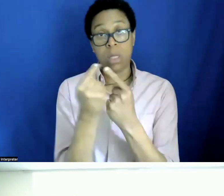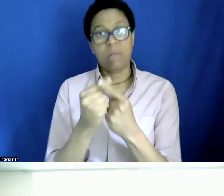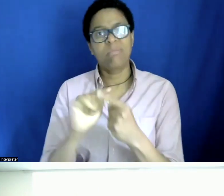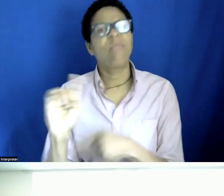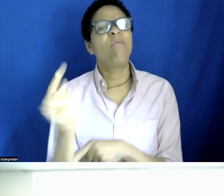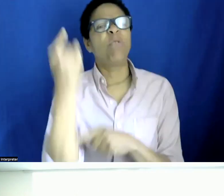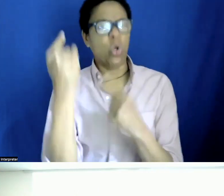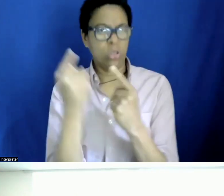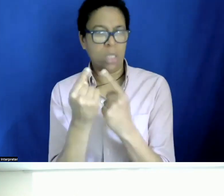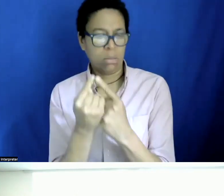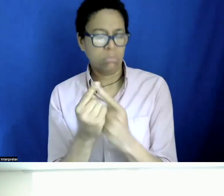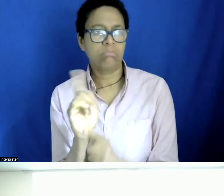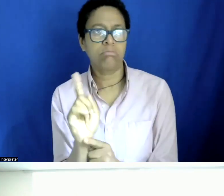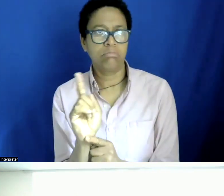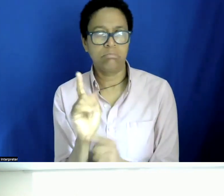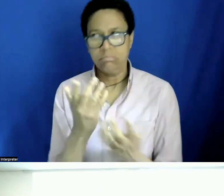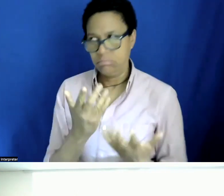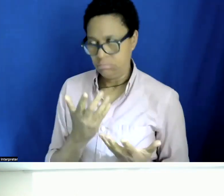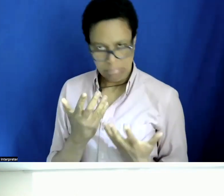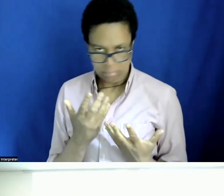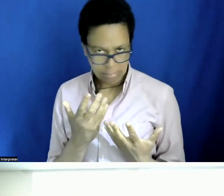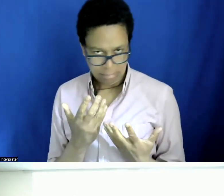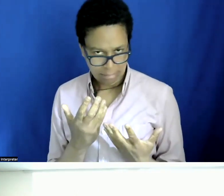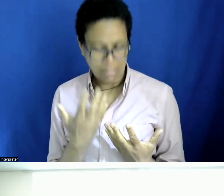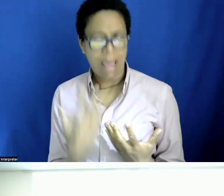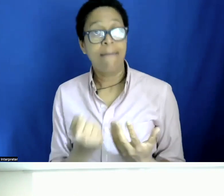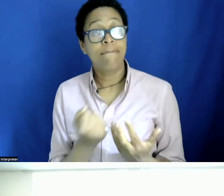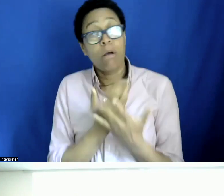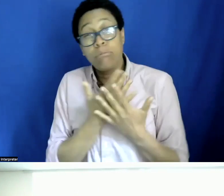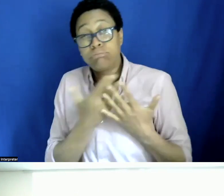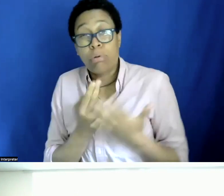we don't have an awful lot of art